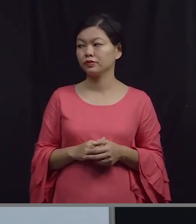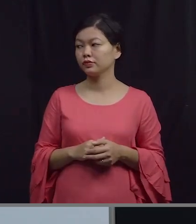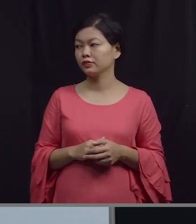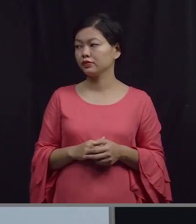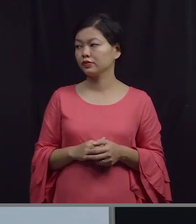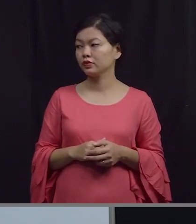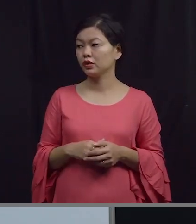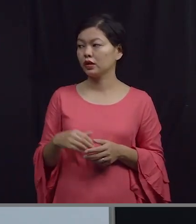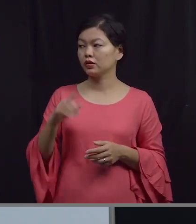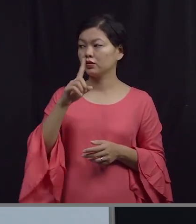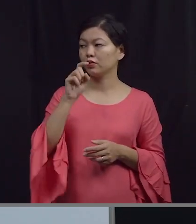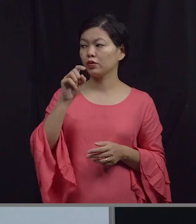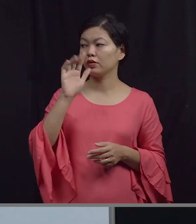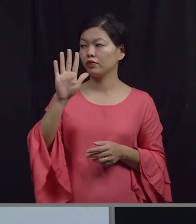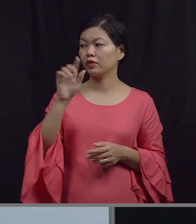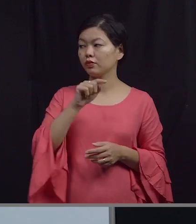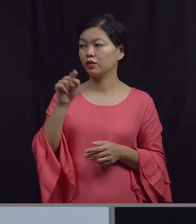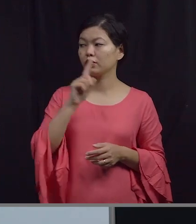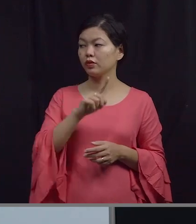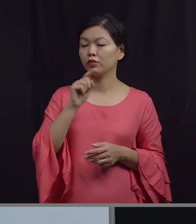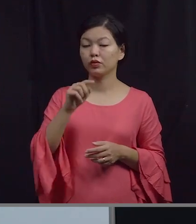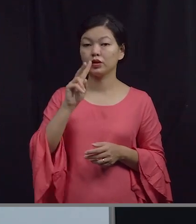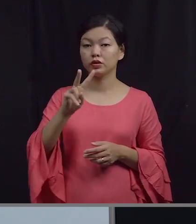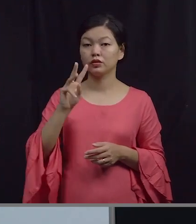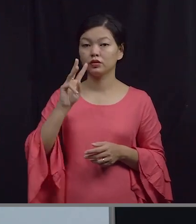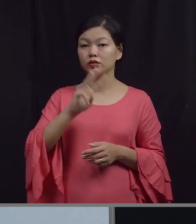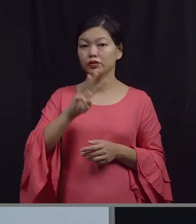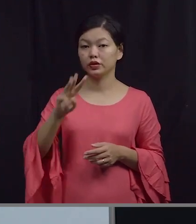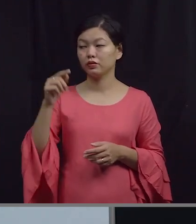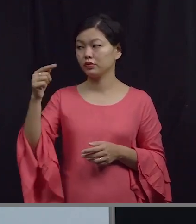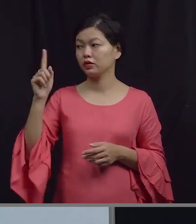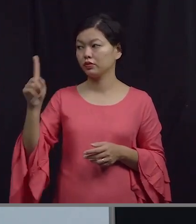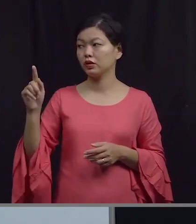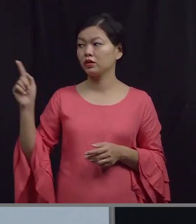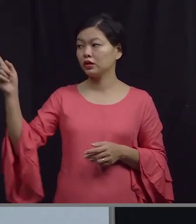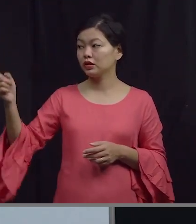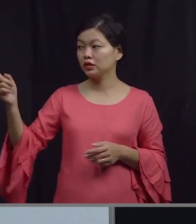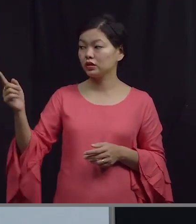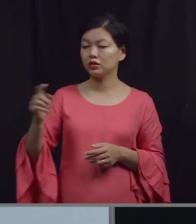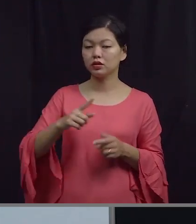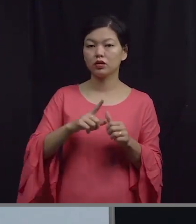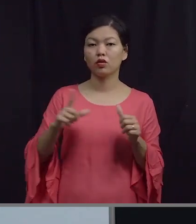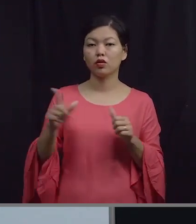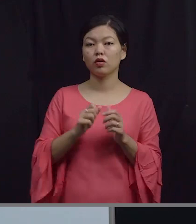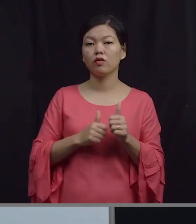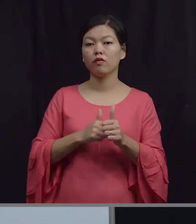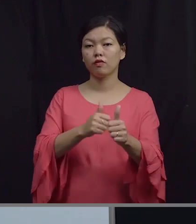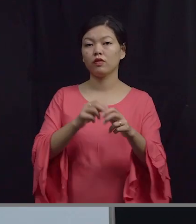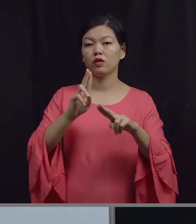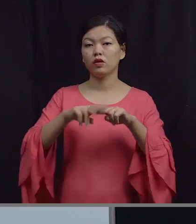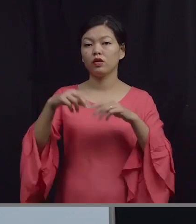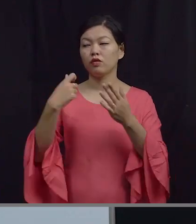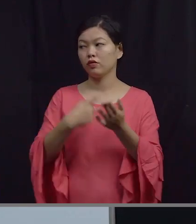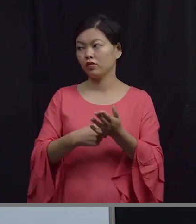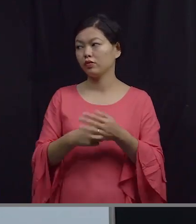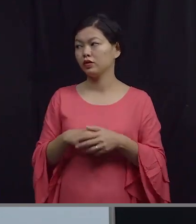get some value here, but you have to make sure that this is the value for 1 by f. So you need the value for 1 by you